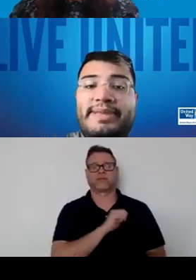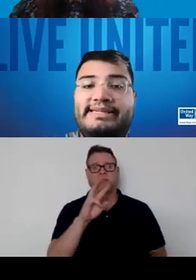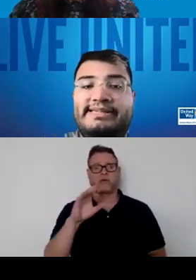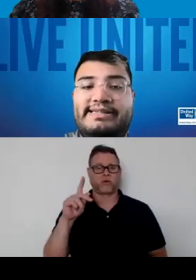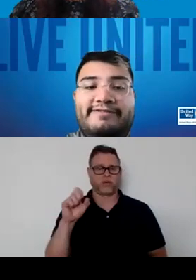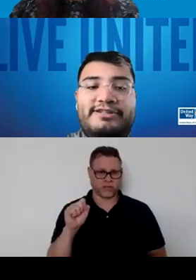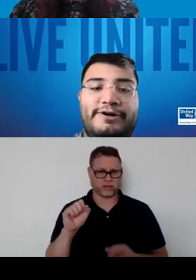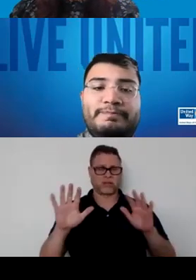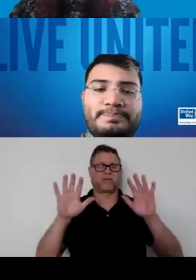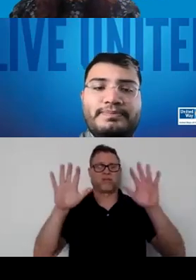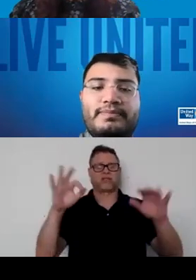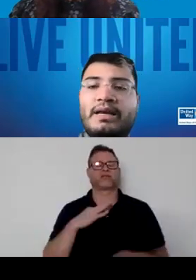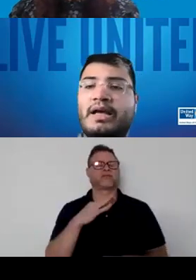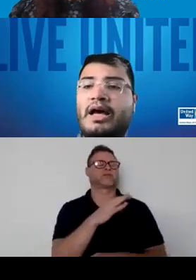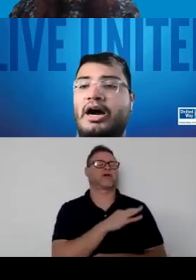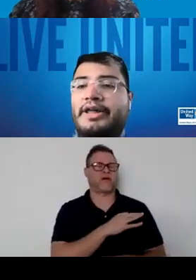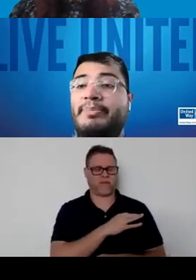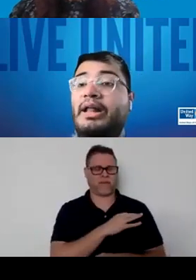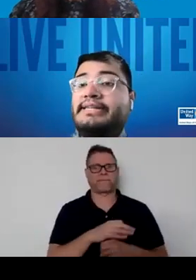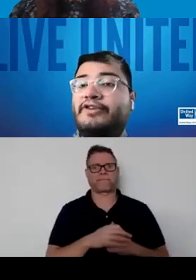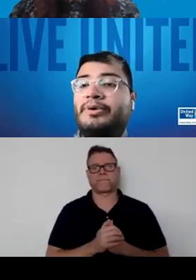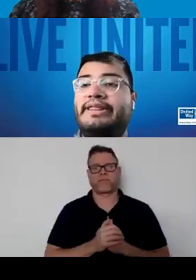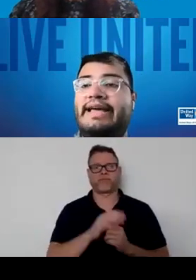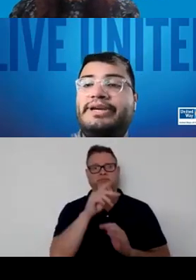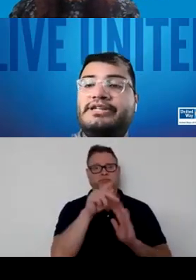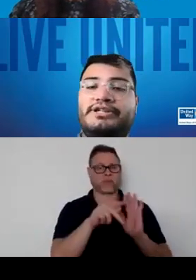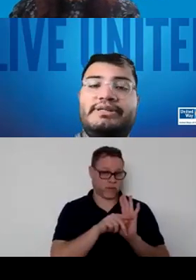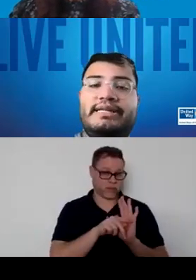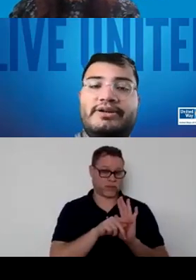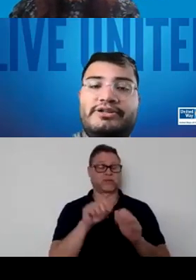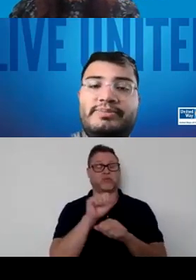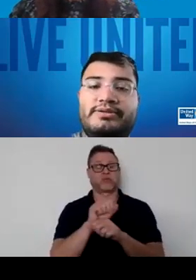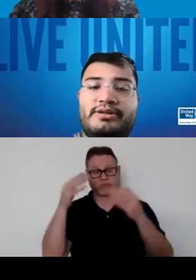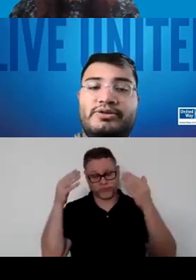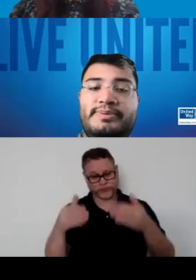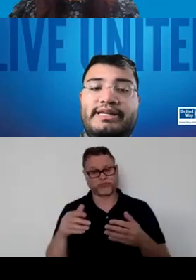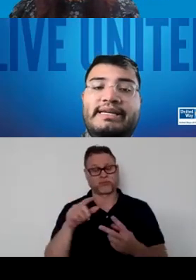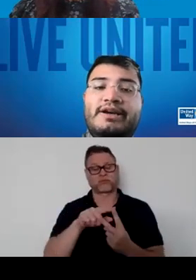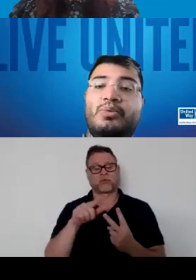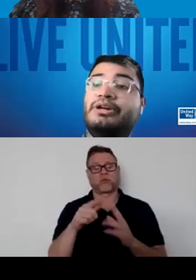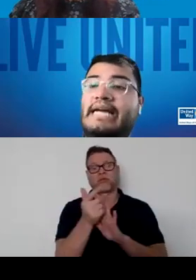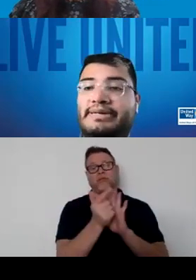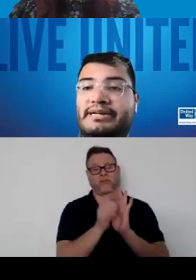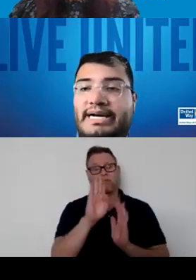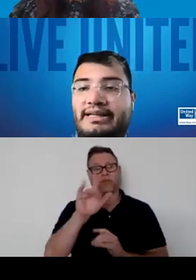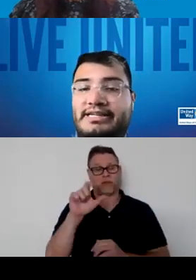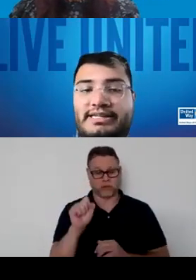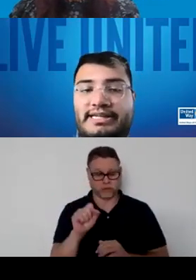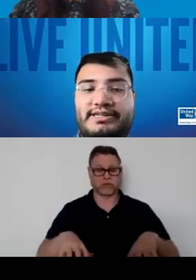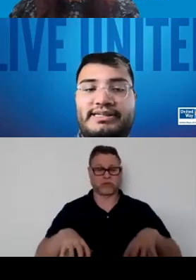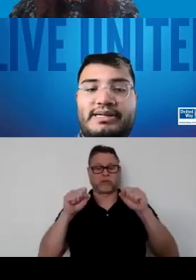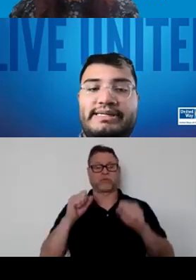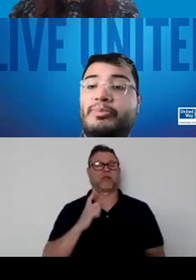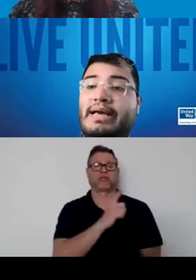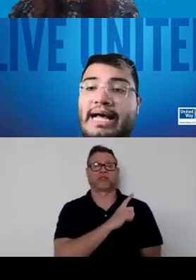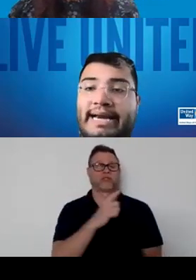her amazing staff. So the policy framework that we introduced in those two bills ultimately were adopted by the legislature